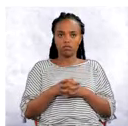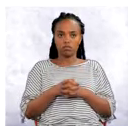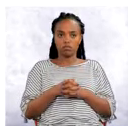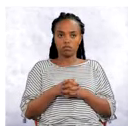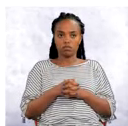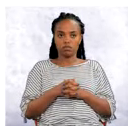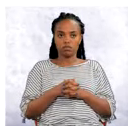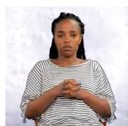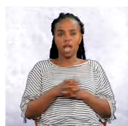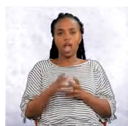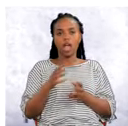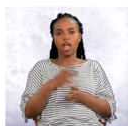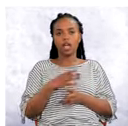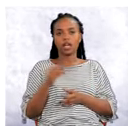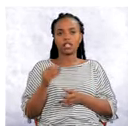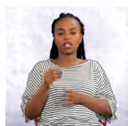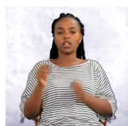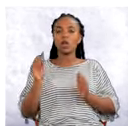And